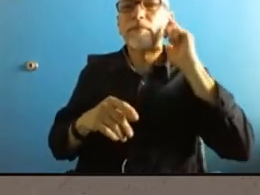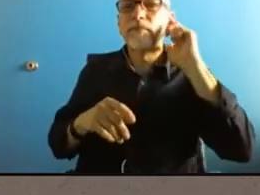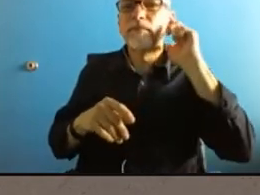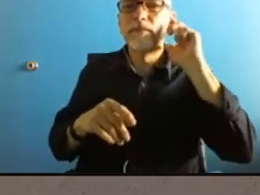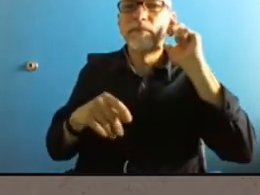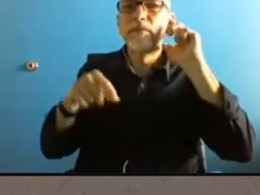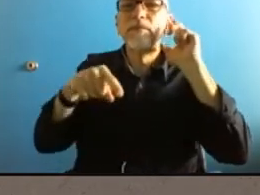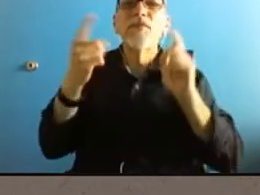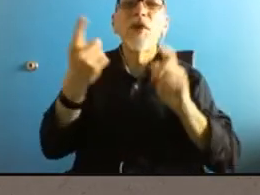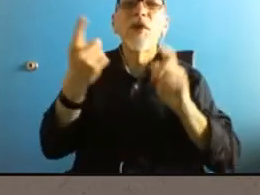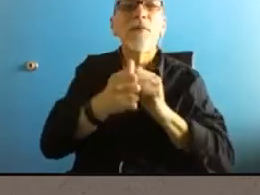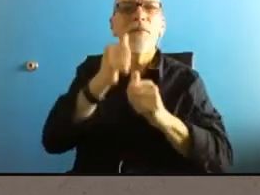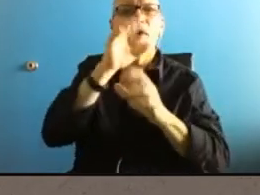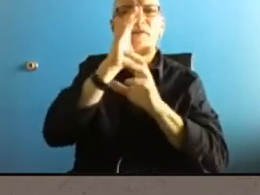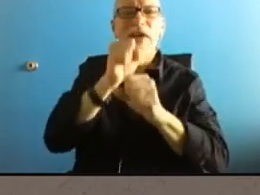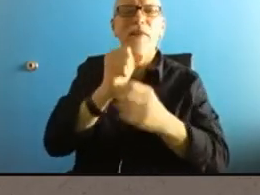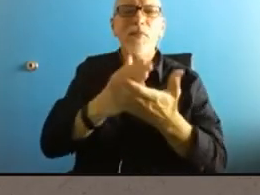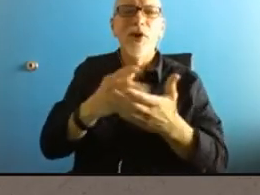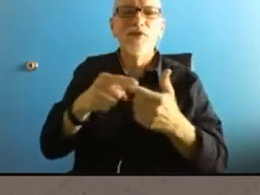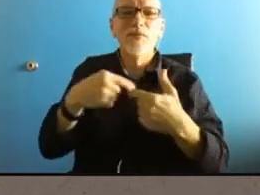most fascinating part of this,